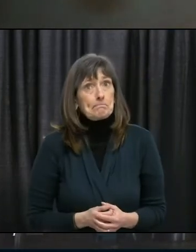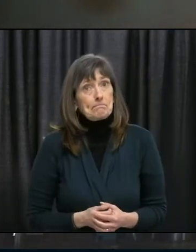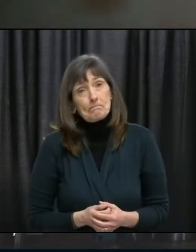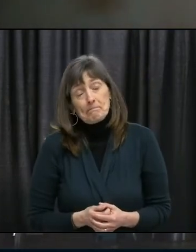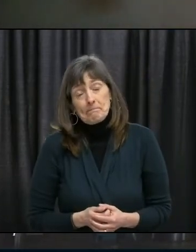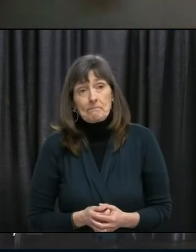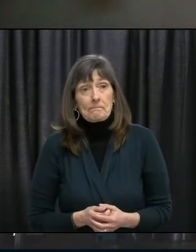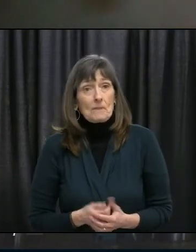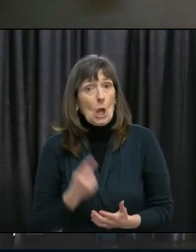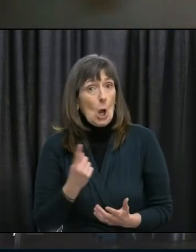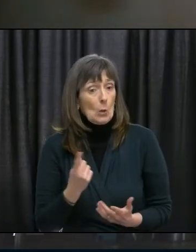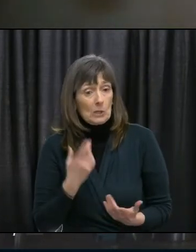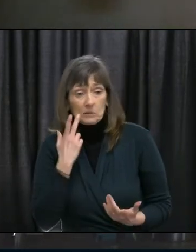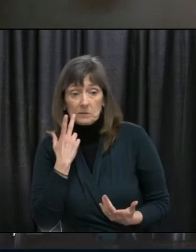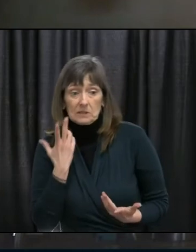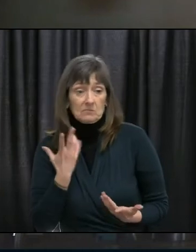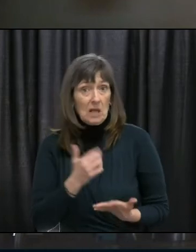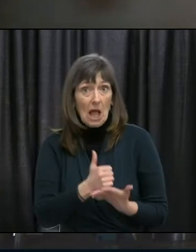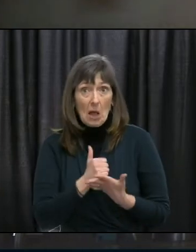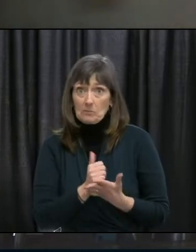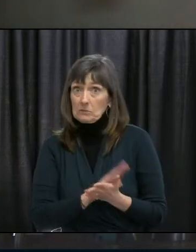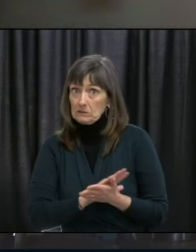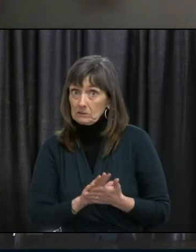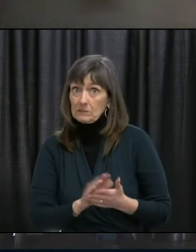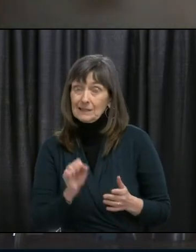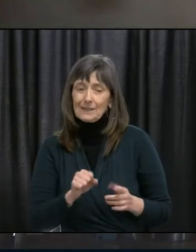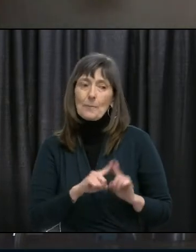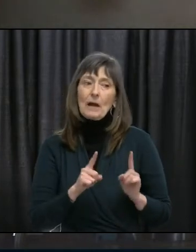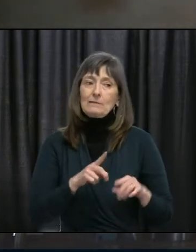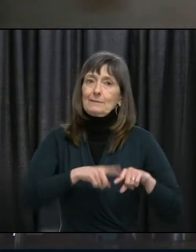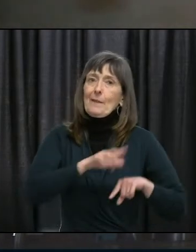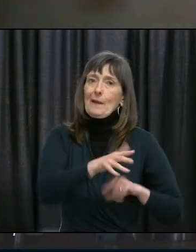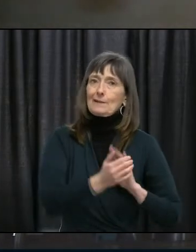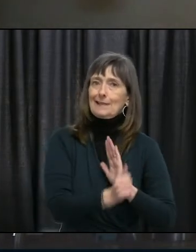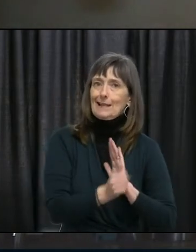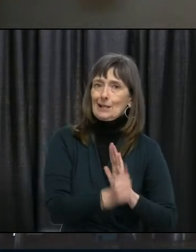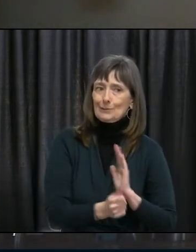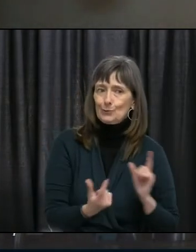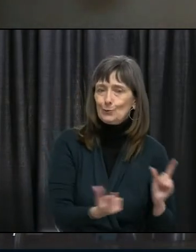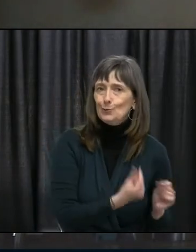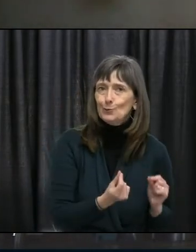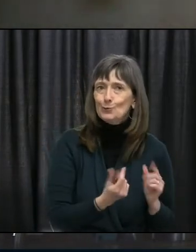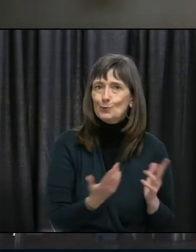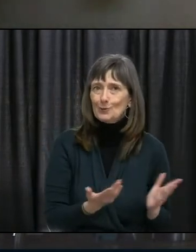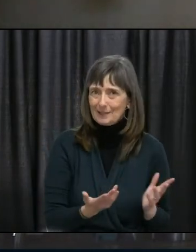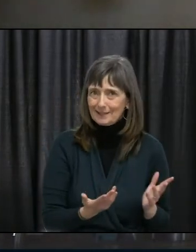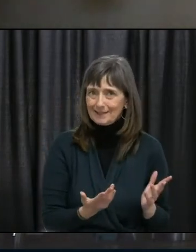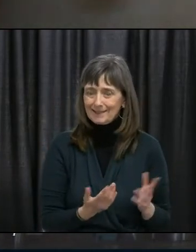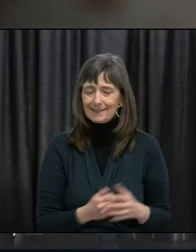an individual skill set would have the best use. We're certainly